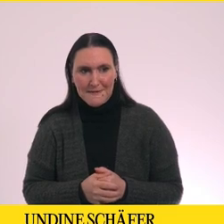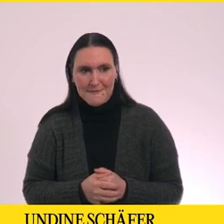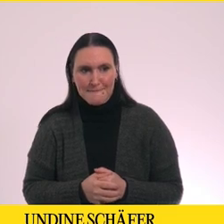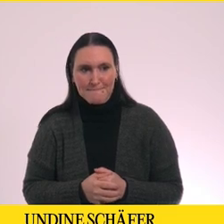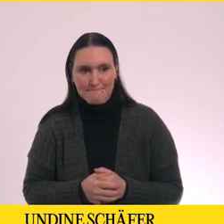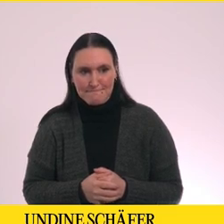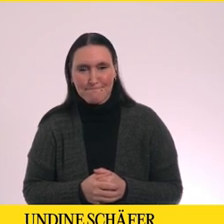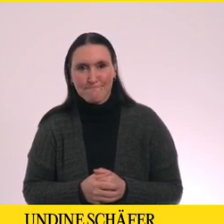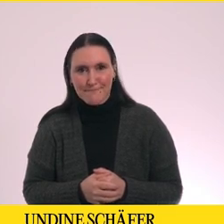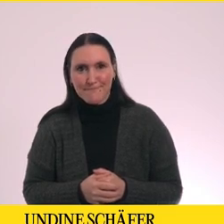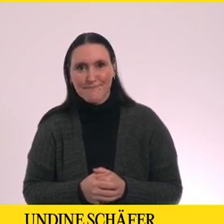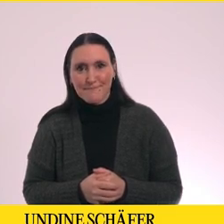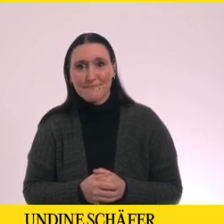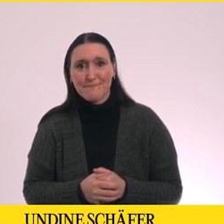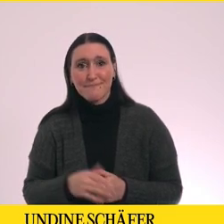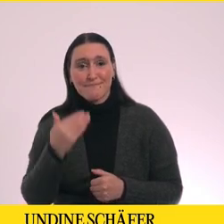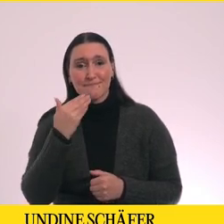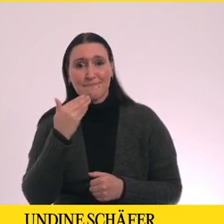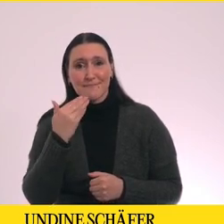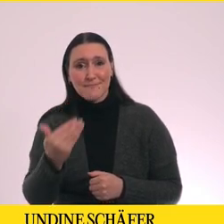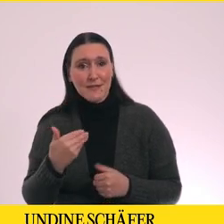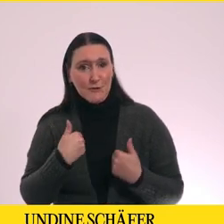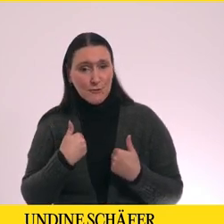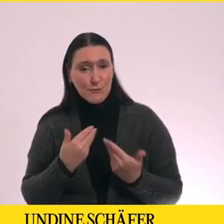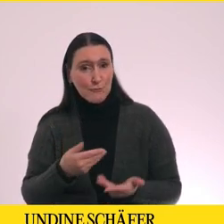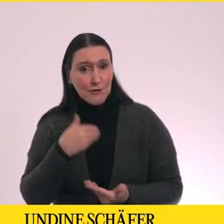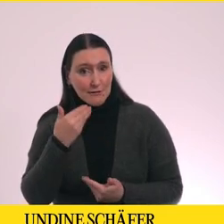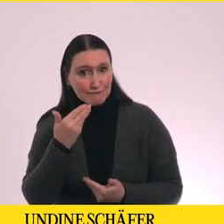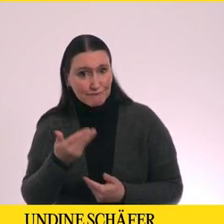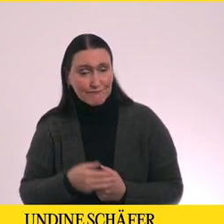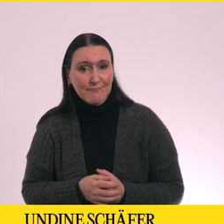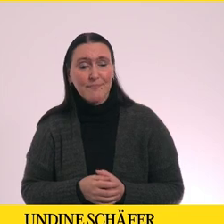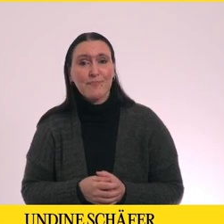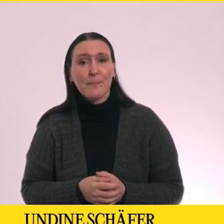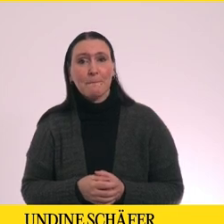Thank you for the floor. I just wanted to